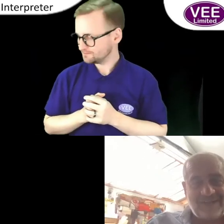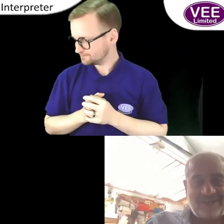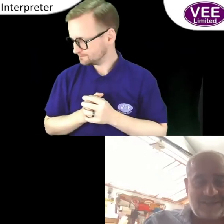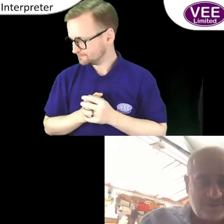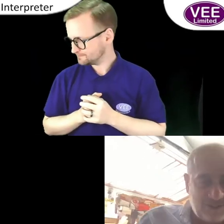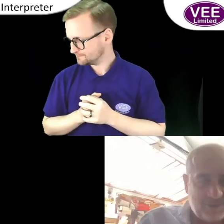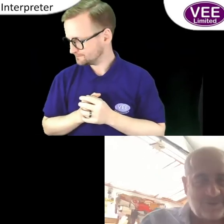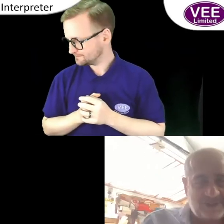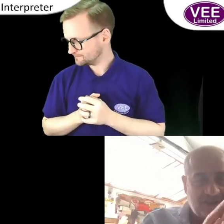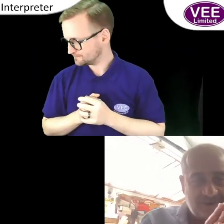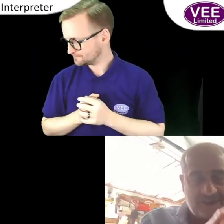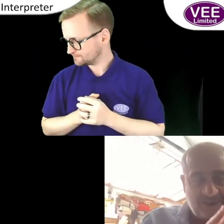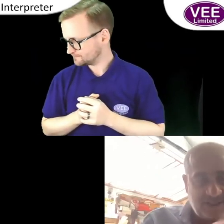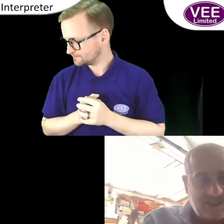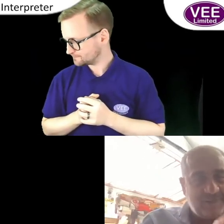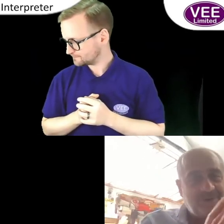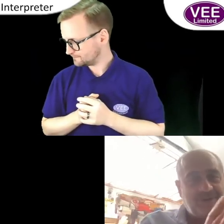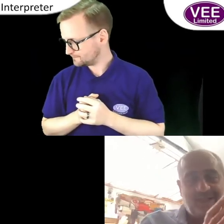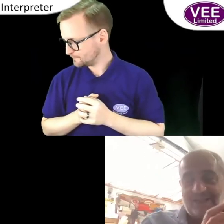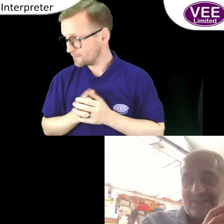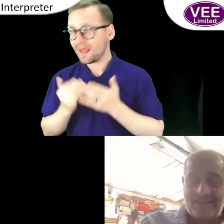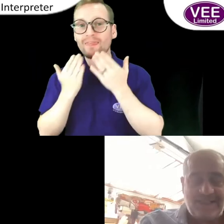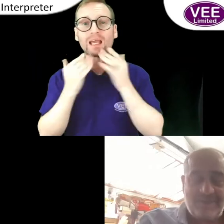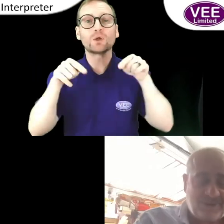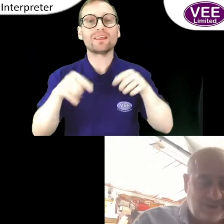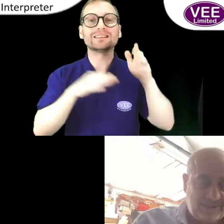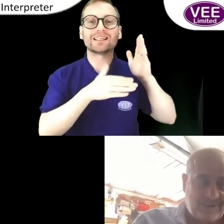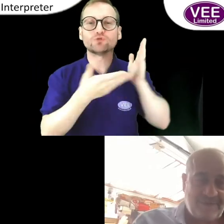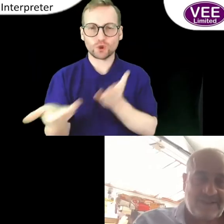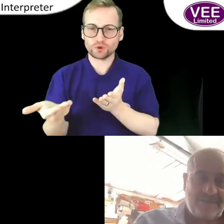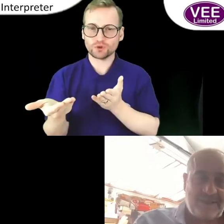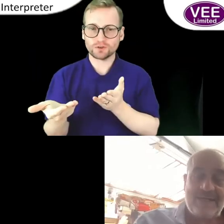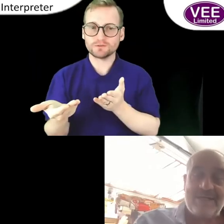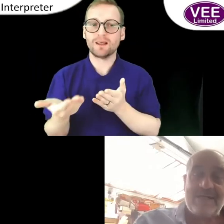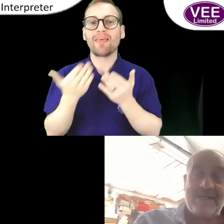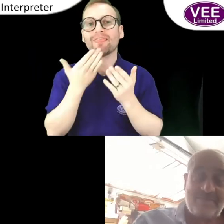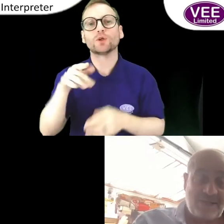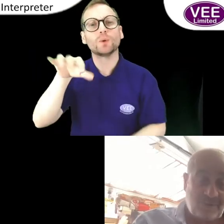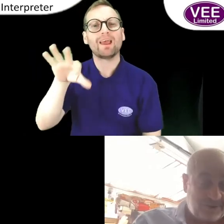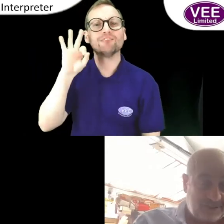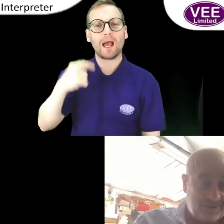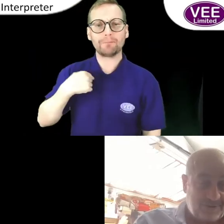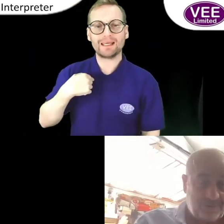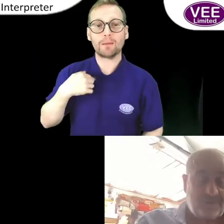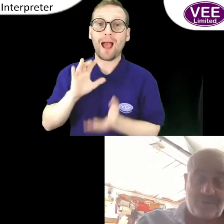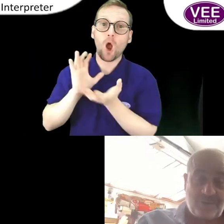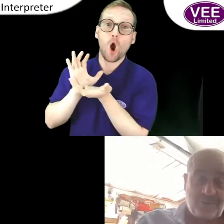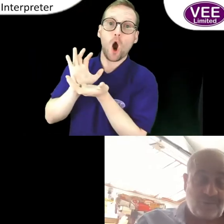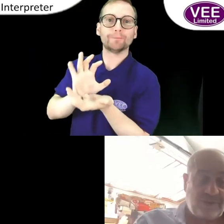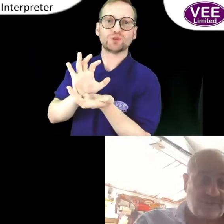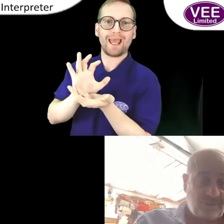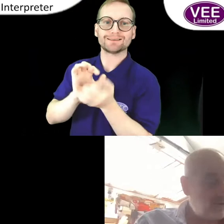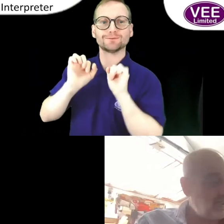Lovely, great. Thank you very much for this introduction. I really appreciate it, and I really appreciate inviting me and my objects to